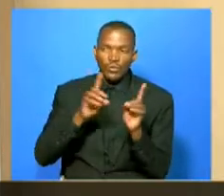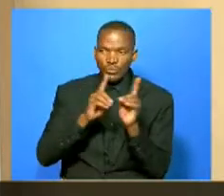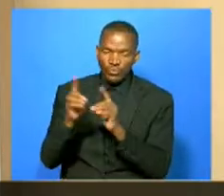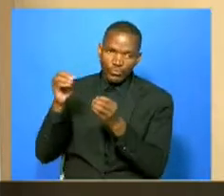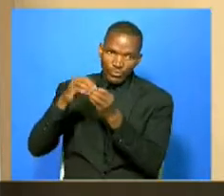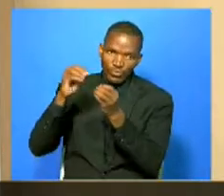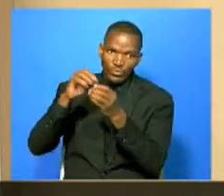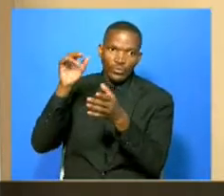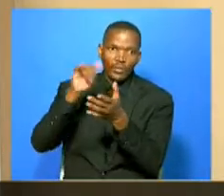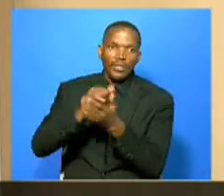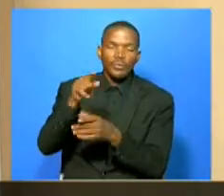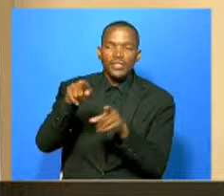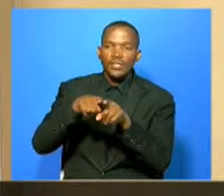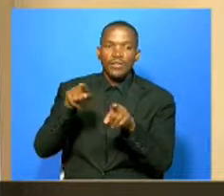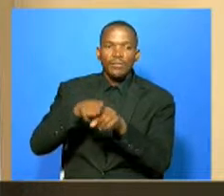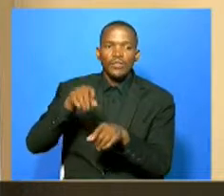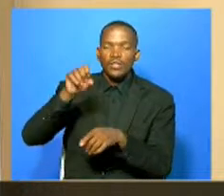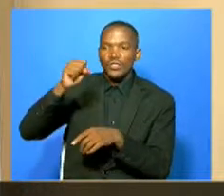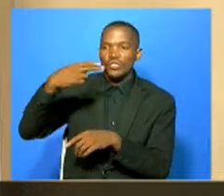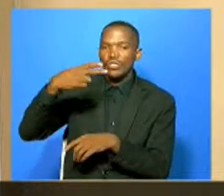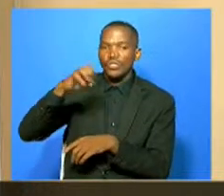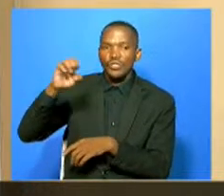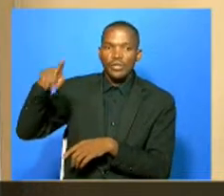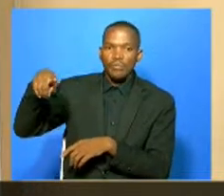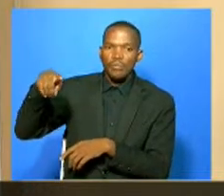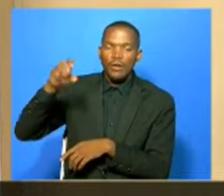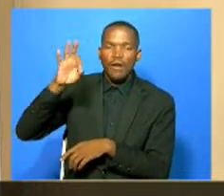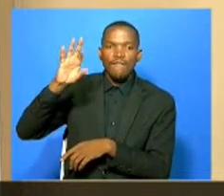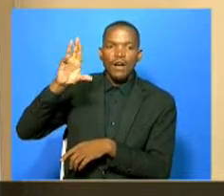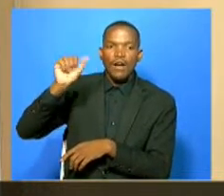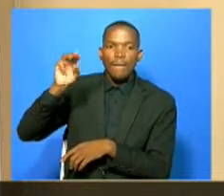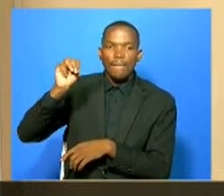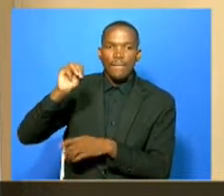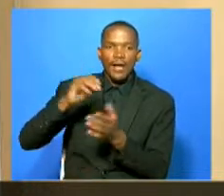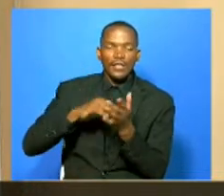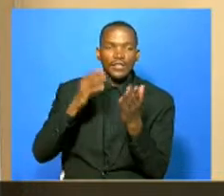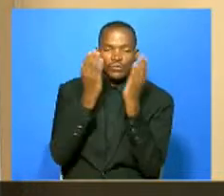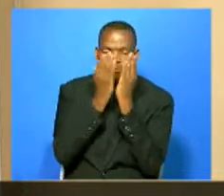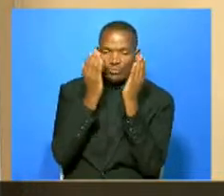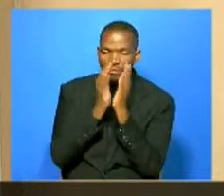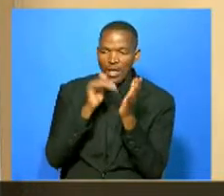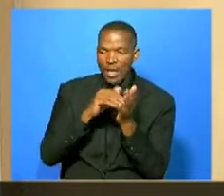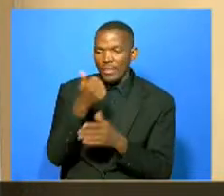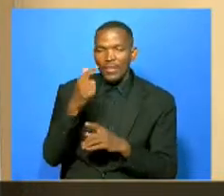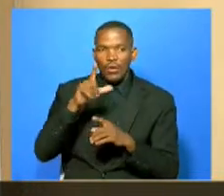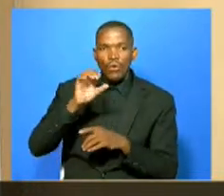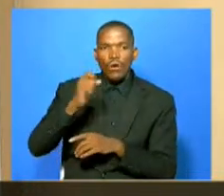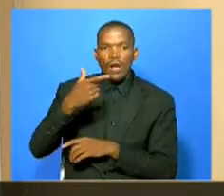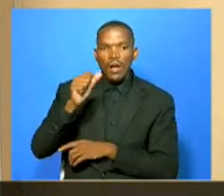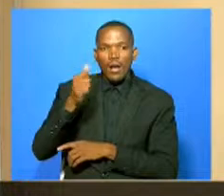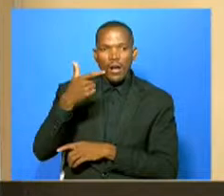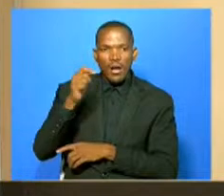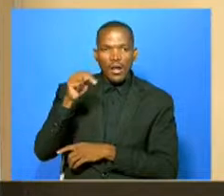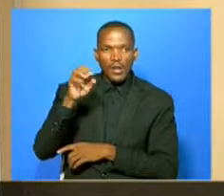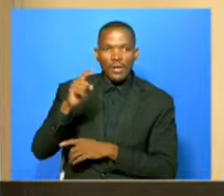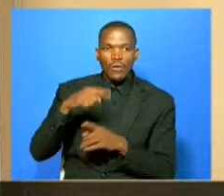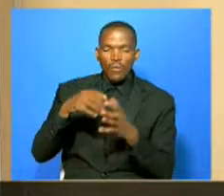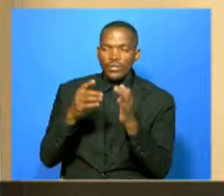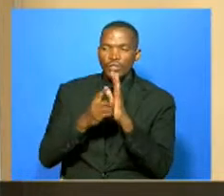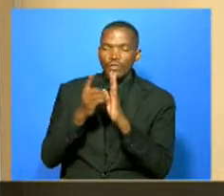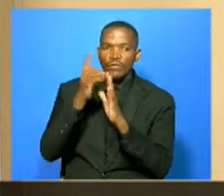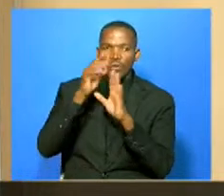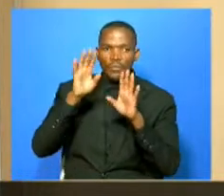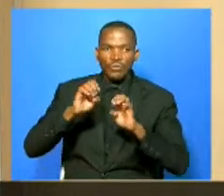jalo jaaka ko sekolong sa Sheep Farm go tswa go re lebile le ko sekolong sengwe ke sa Logagane. Re ikela gore re tokafatse